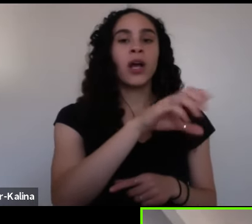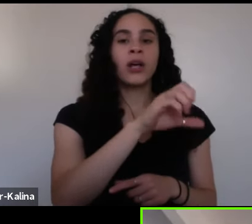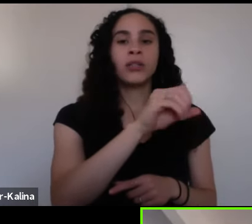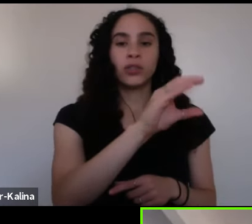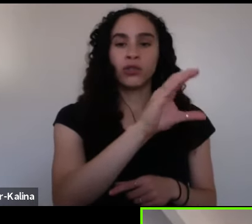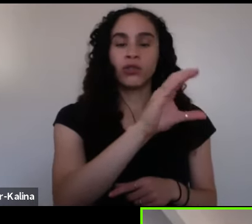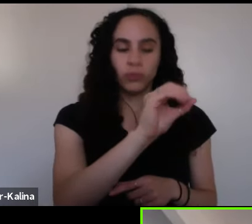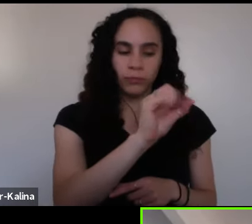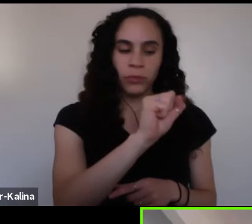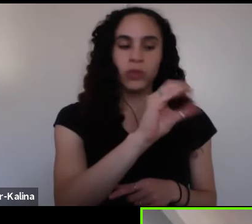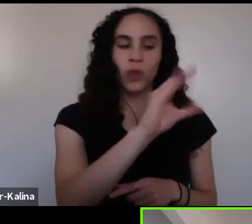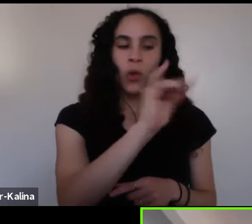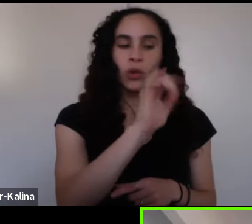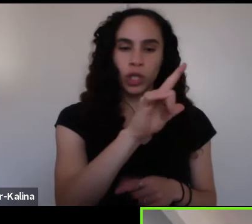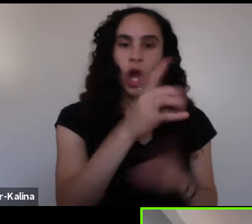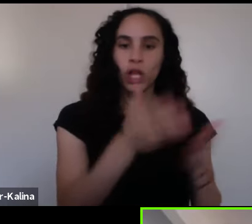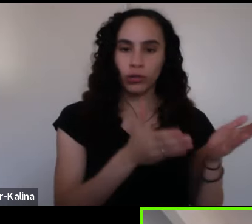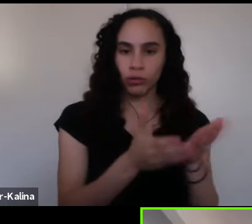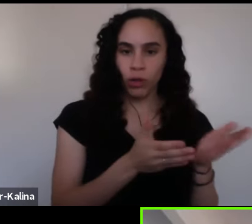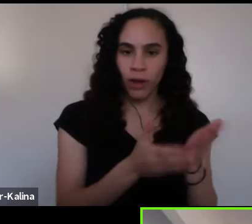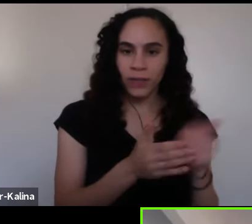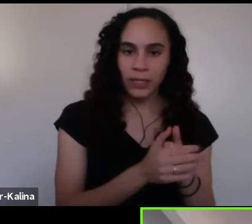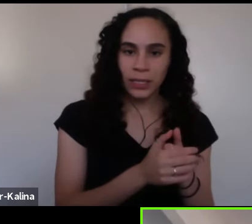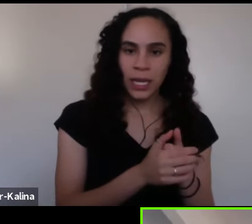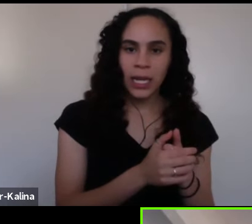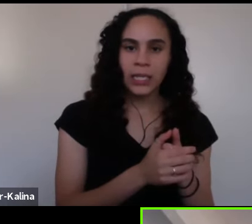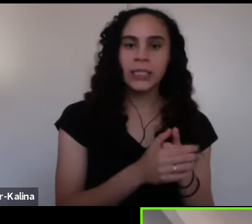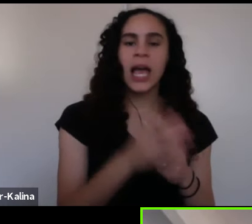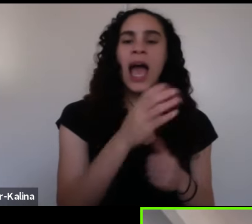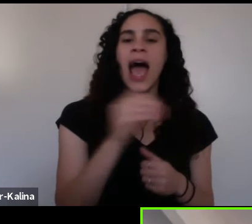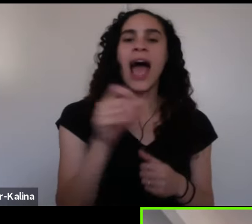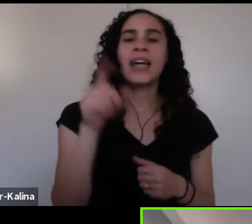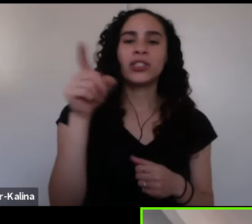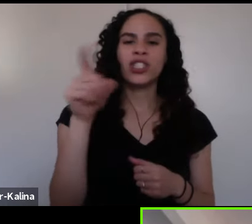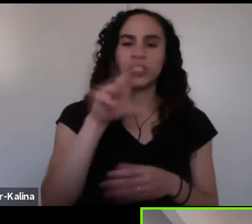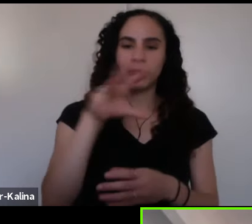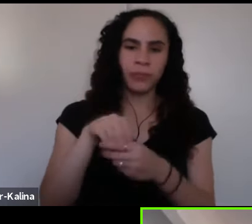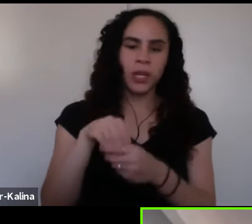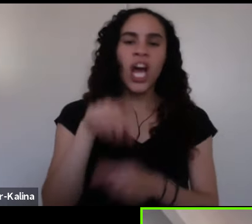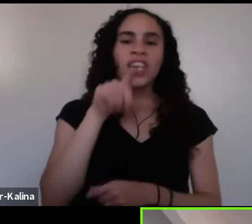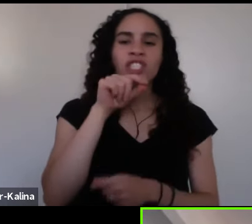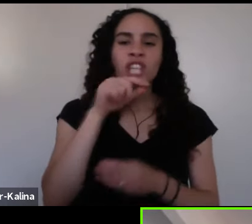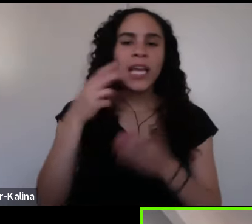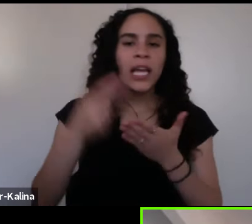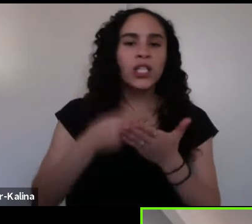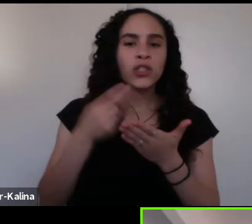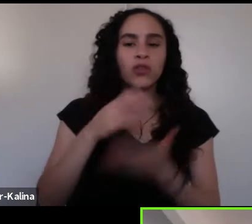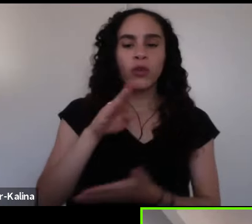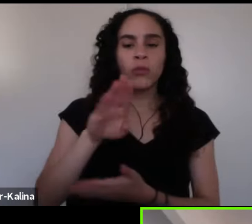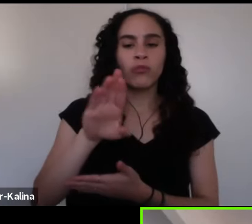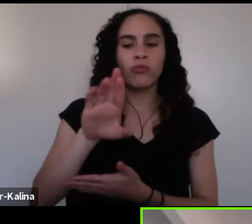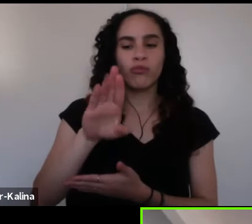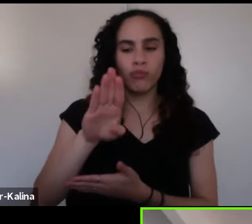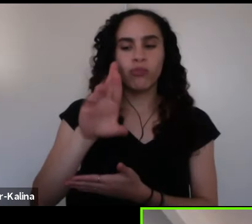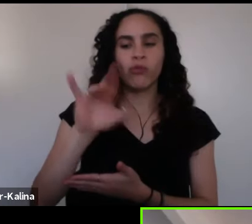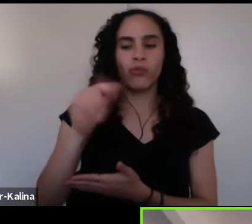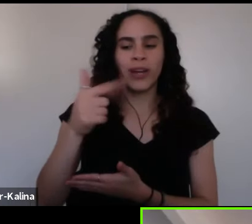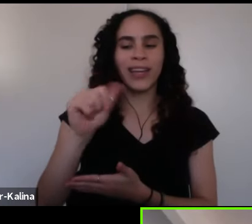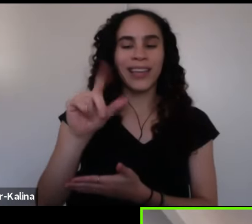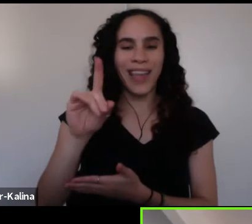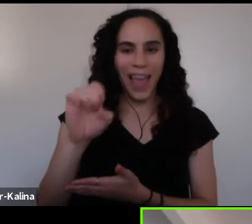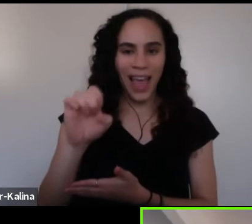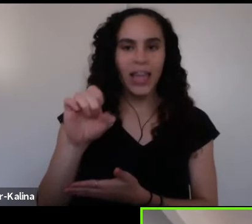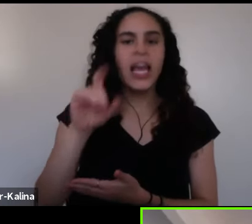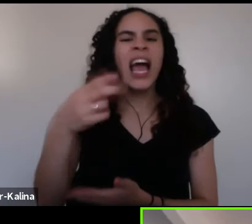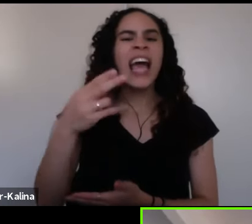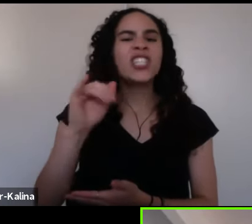of directors for a group called Chicken Soup Brigade. And Chicken Soup Brigade was a HIV/AIDS organization. You're